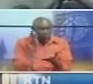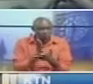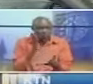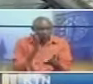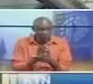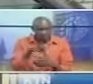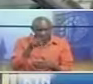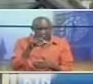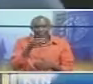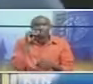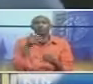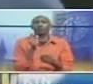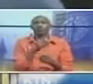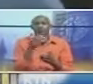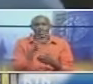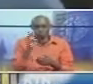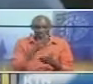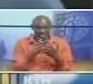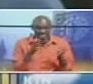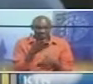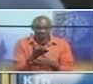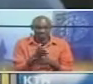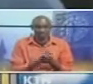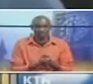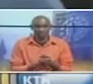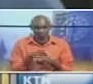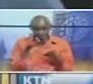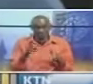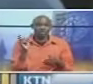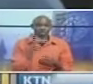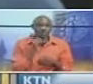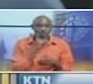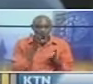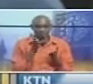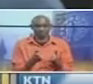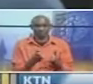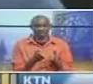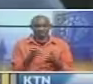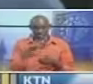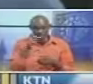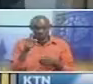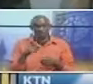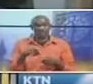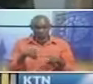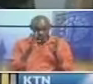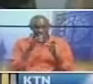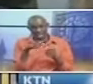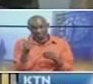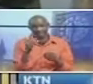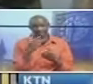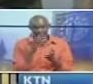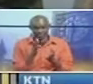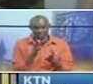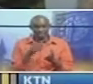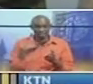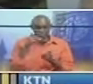were taken from Westgate. Did we find him guilty today, tomorrow? He'll go the way of the others. KDF